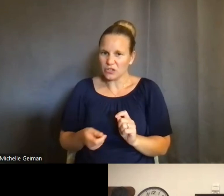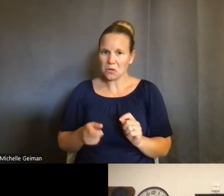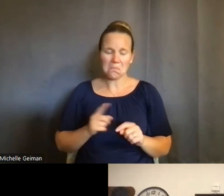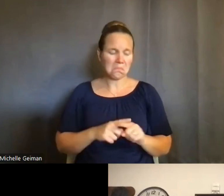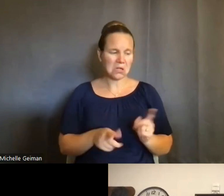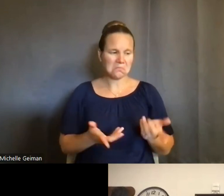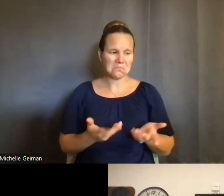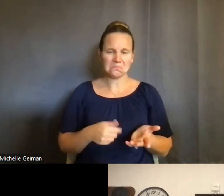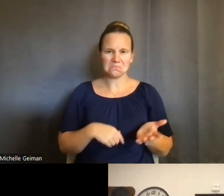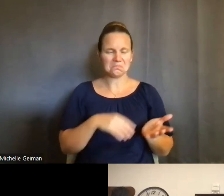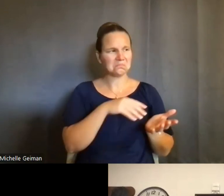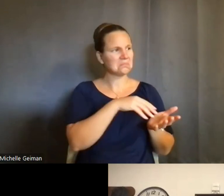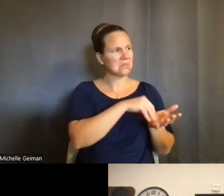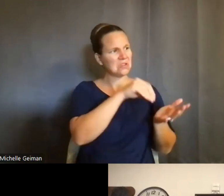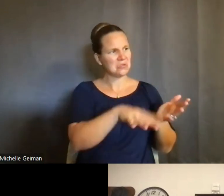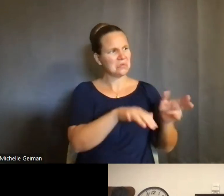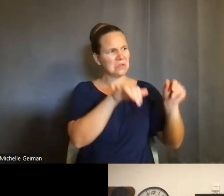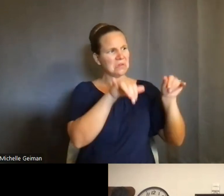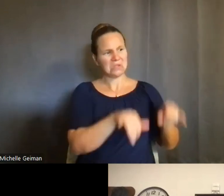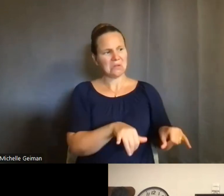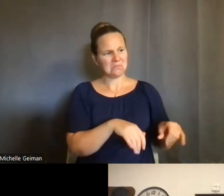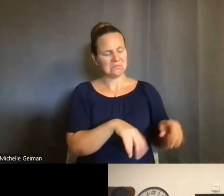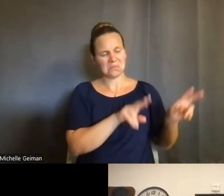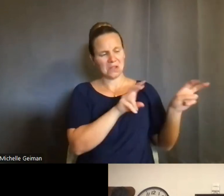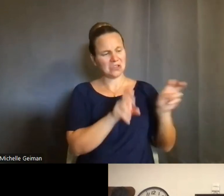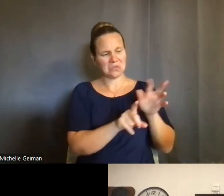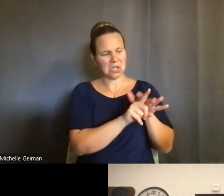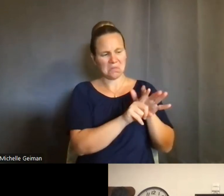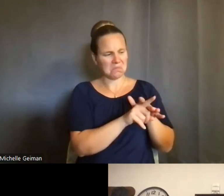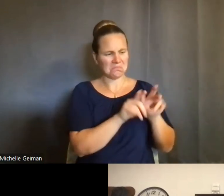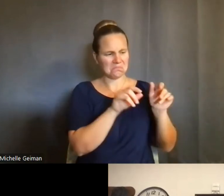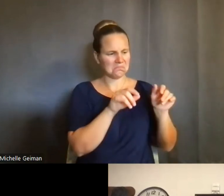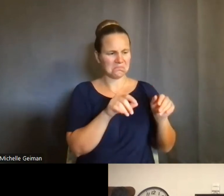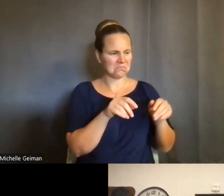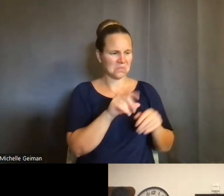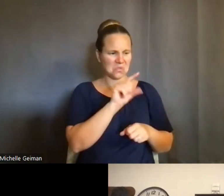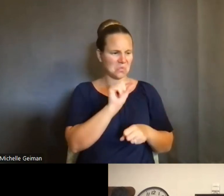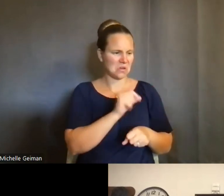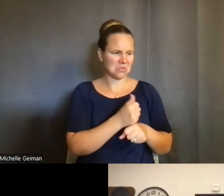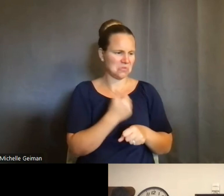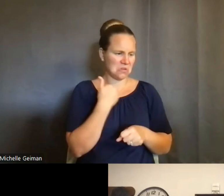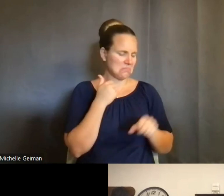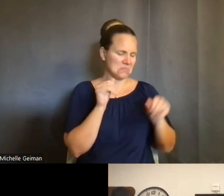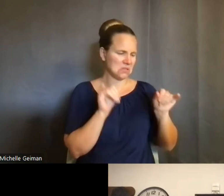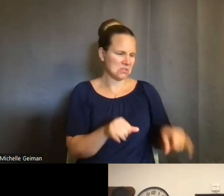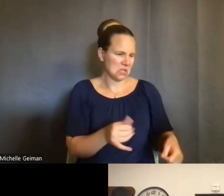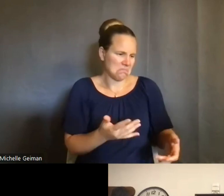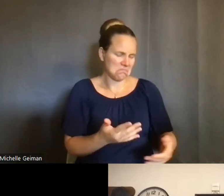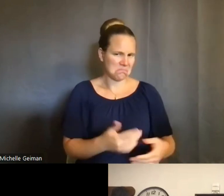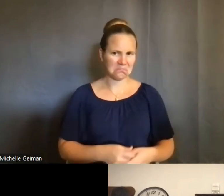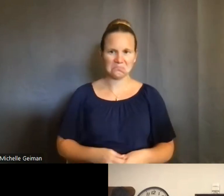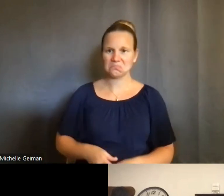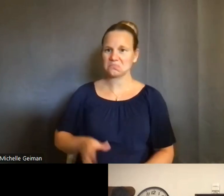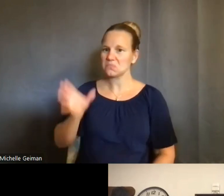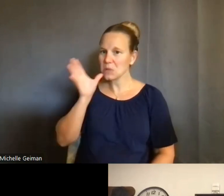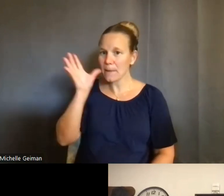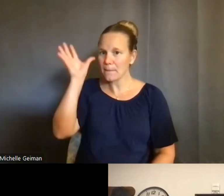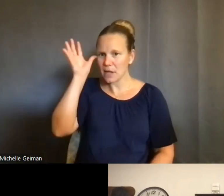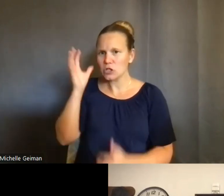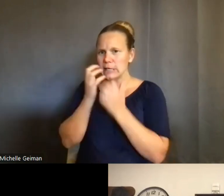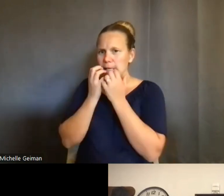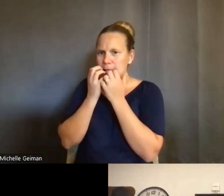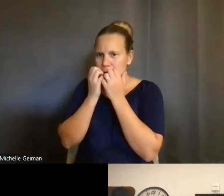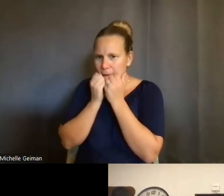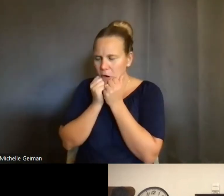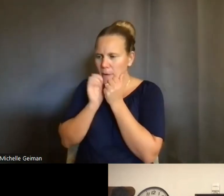same, right? The issues that come up are similar to what came up 20 years ago or longer, right? Parents care about their kids,